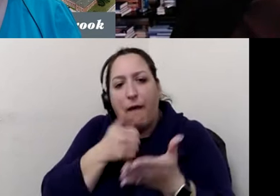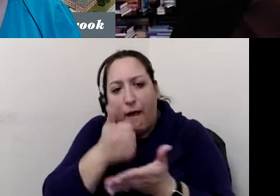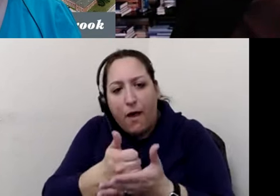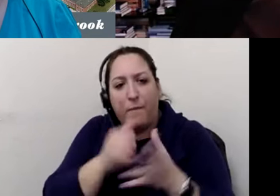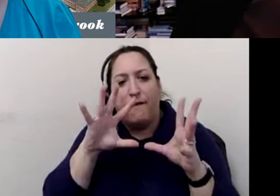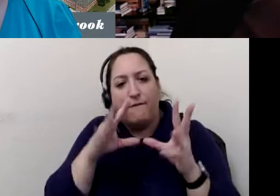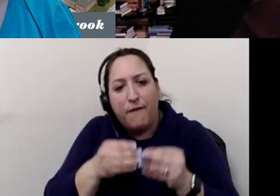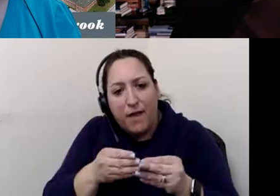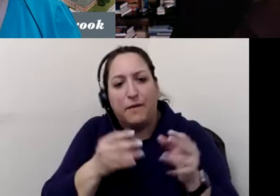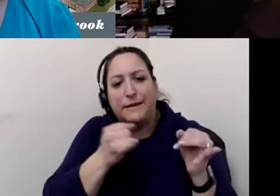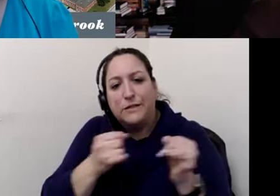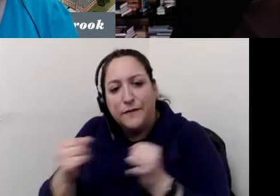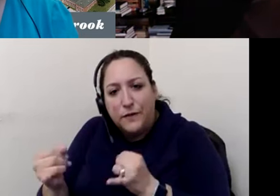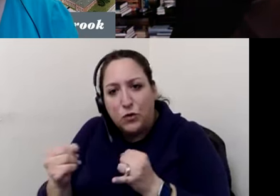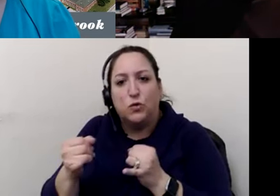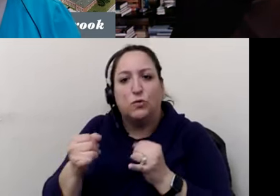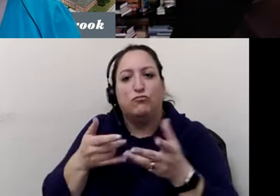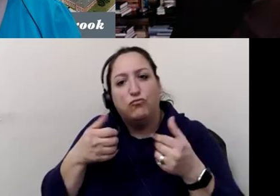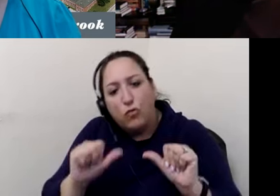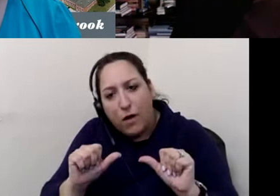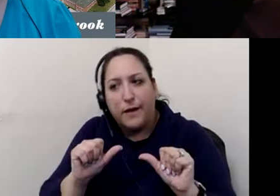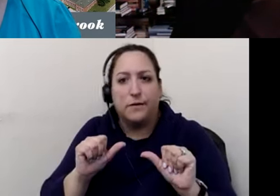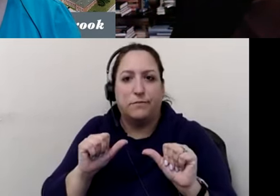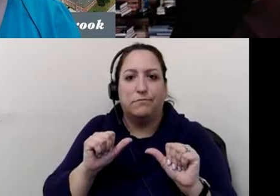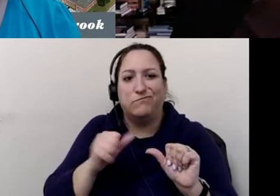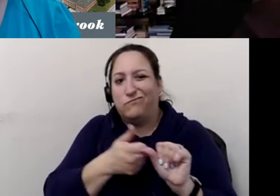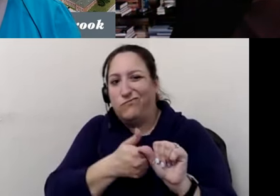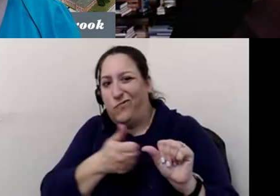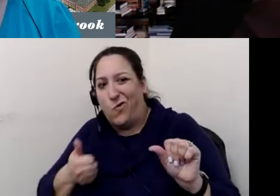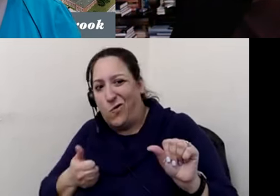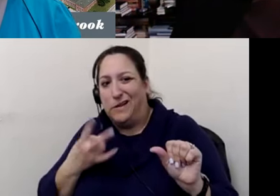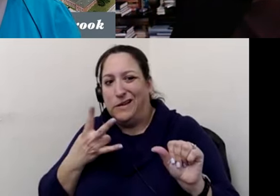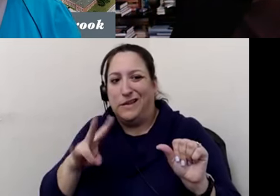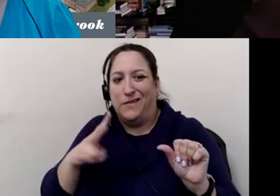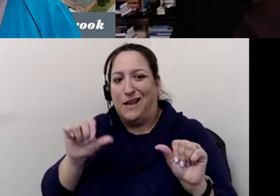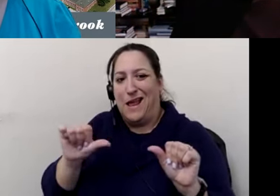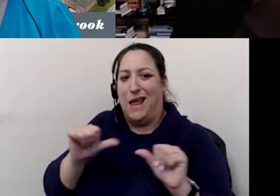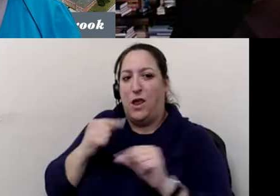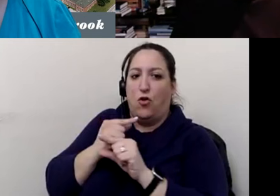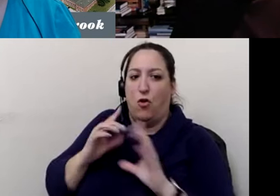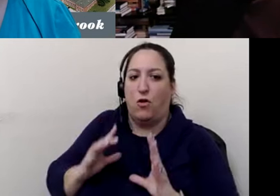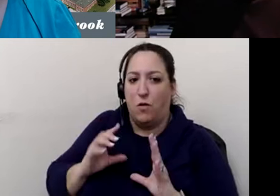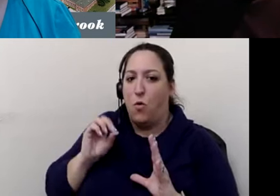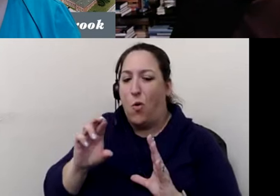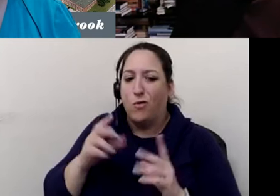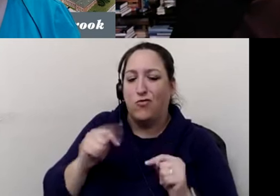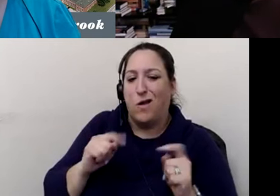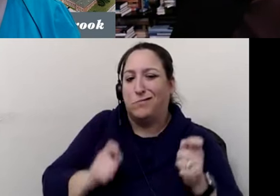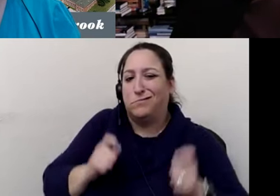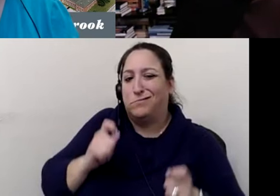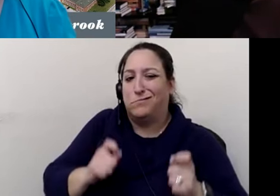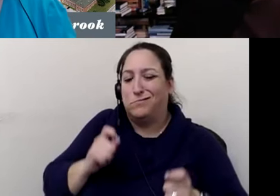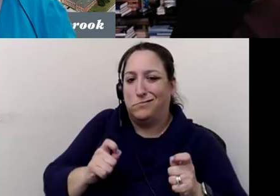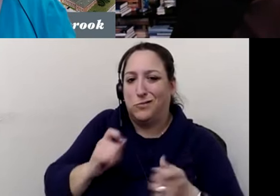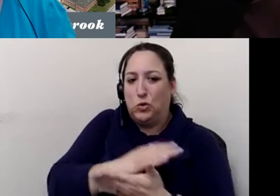families and individuals in trying to avoid a 17A guardianship, or at least tailor the scope of the